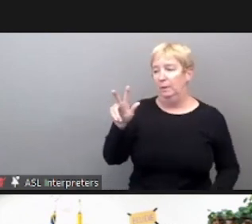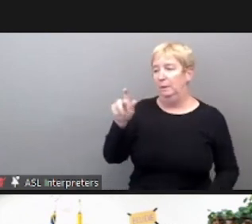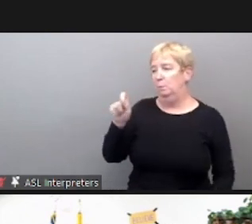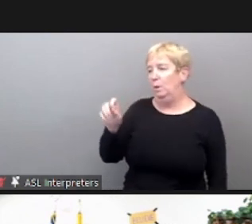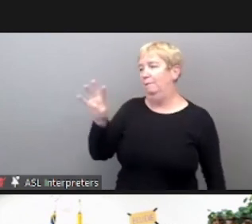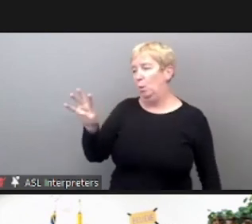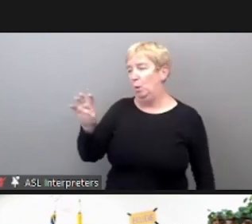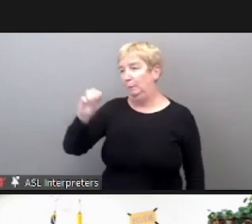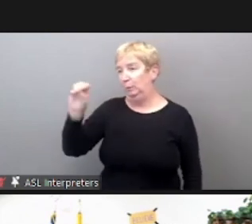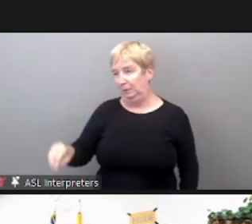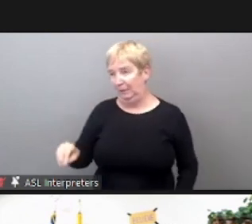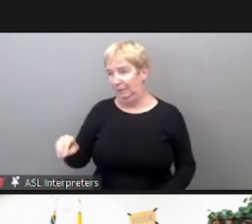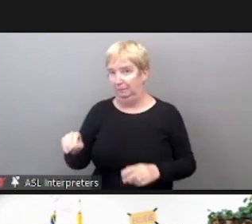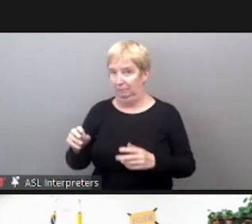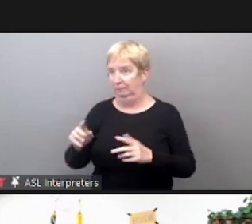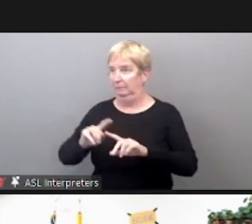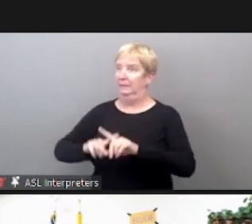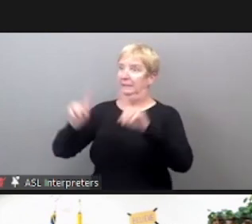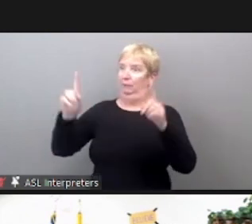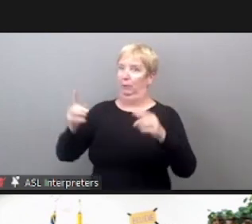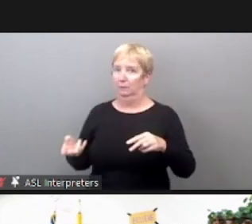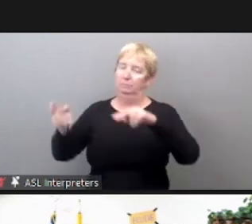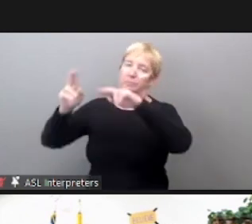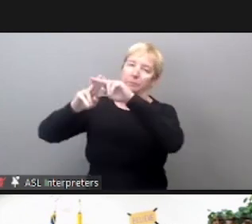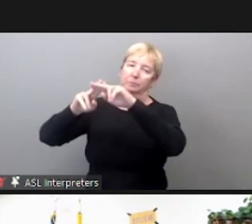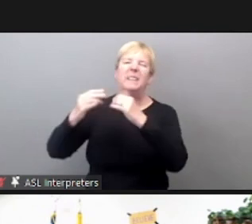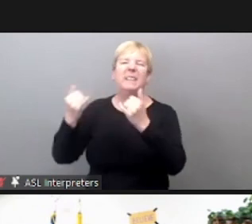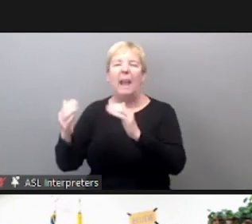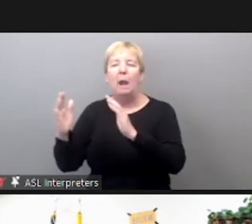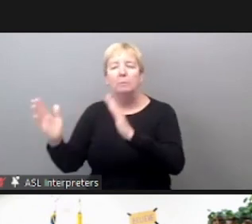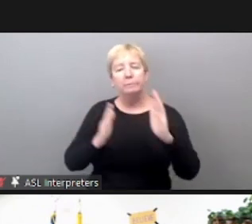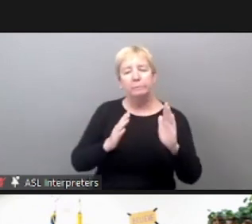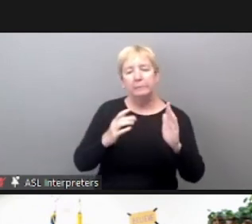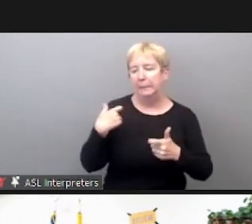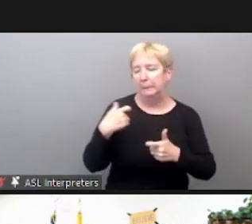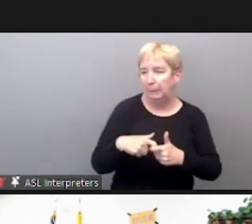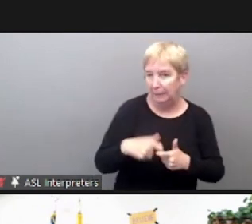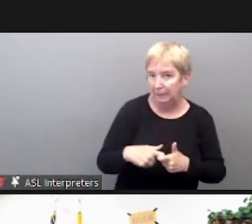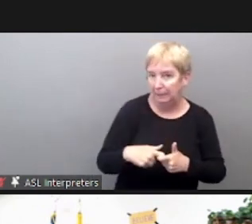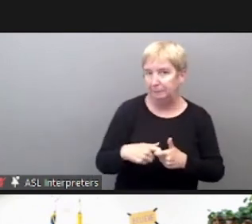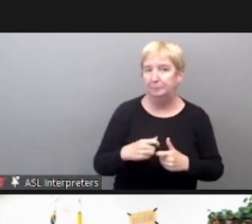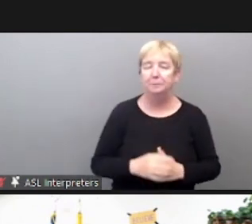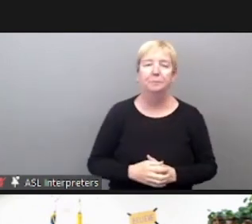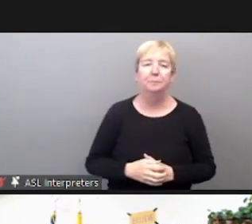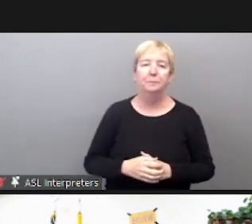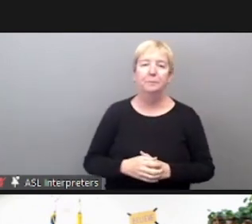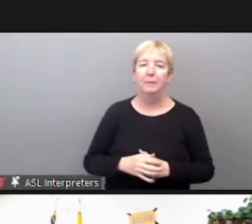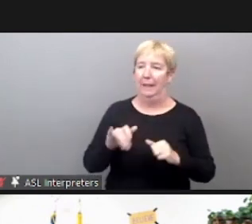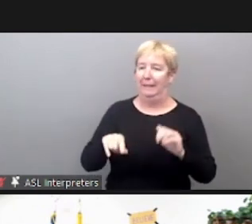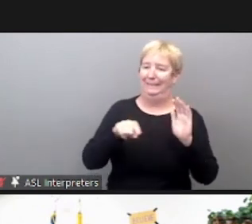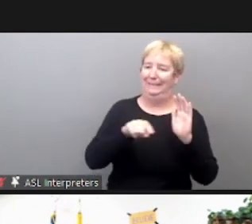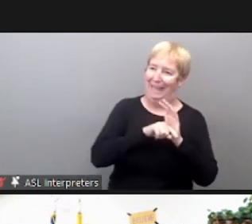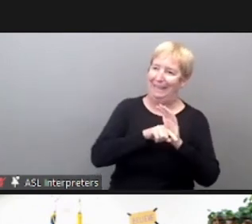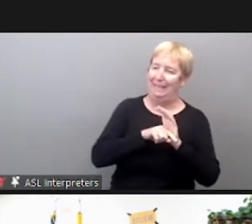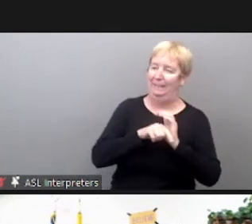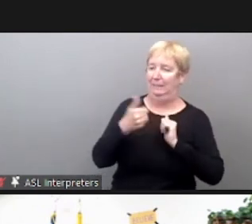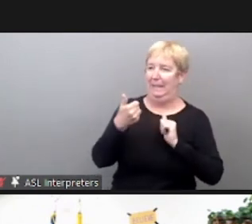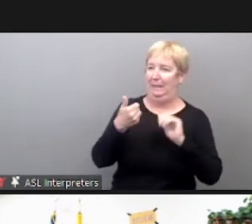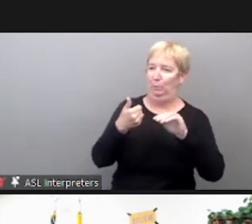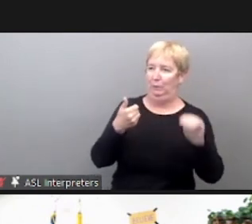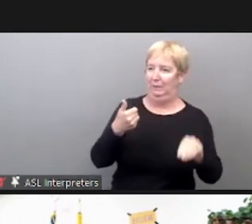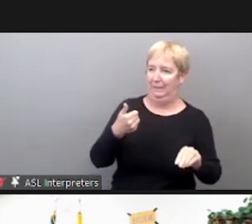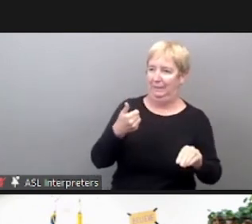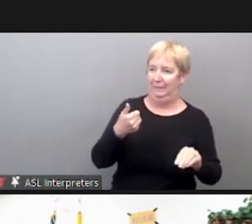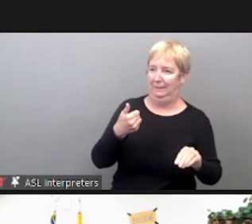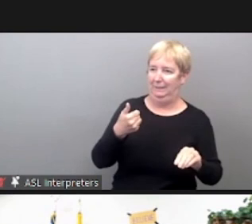23.4% difference. And then let's just look at Hispanic or Latino populations. That's negative 10%,